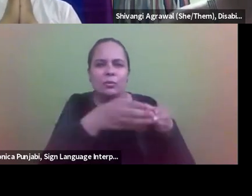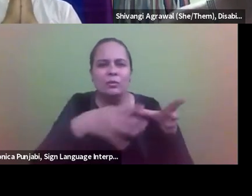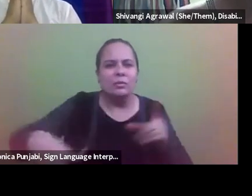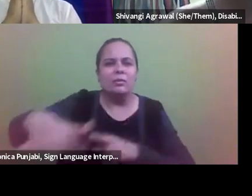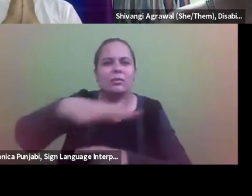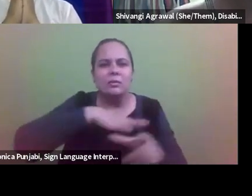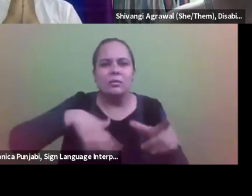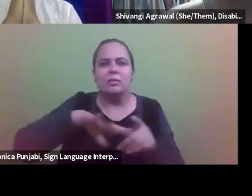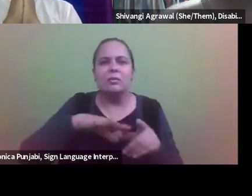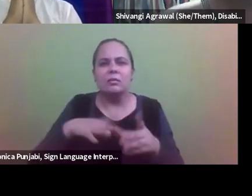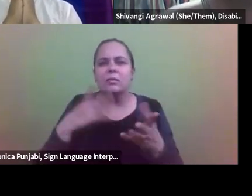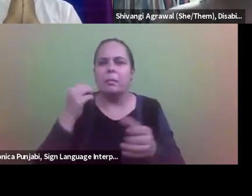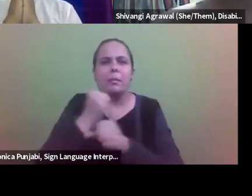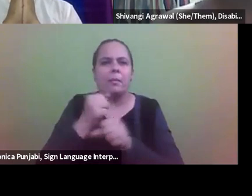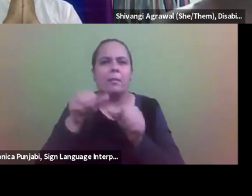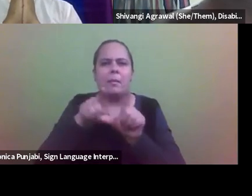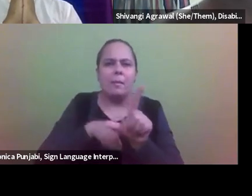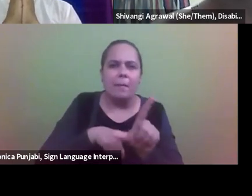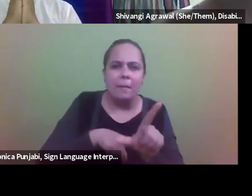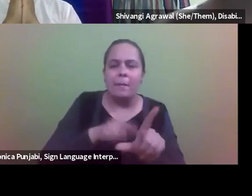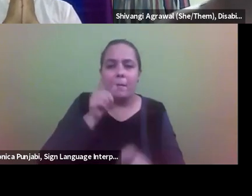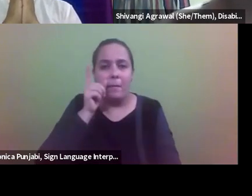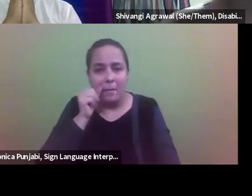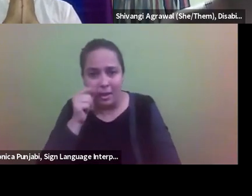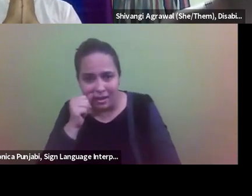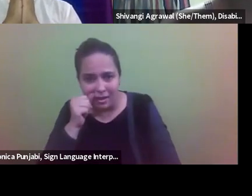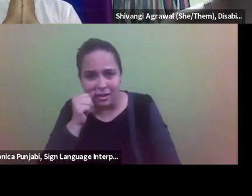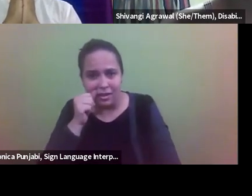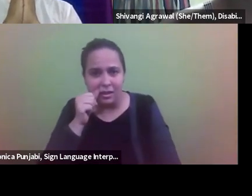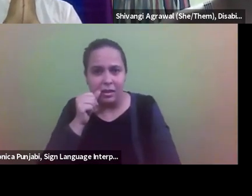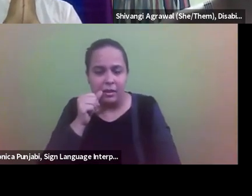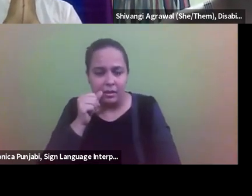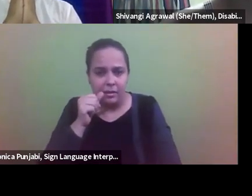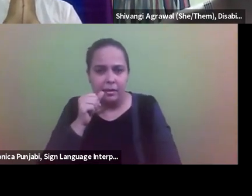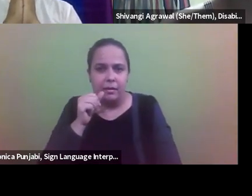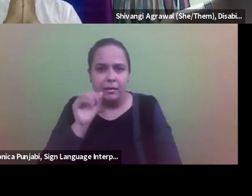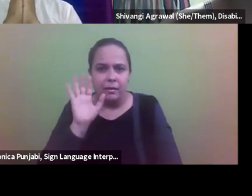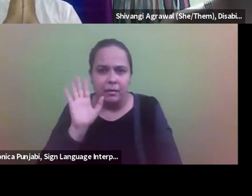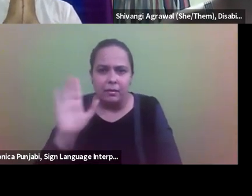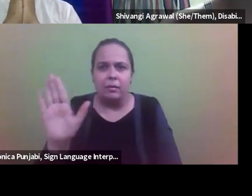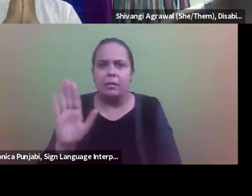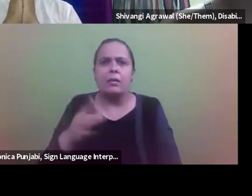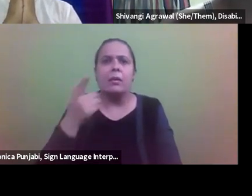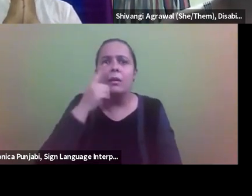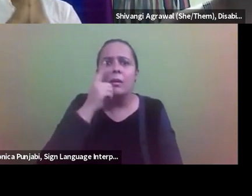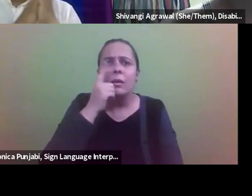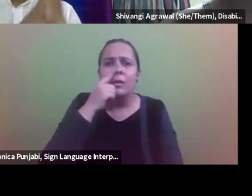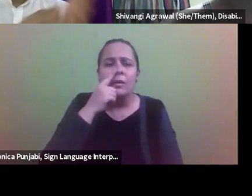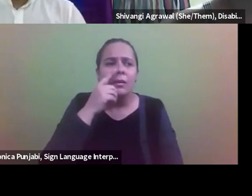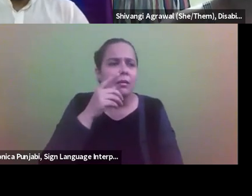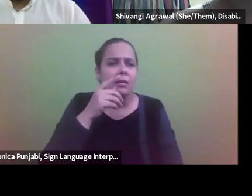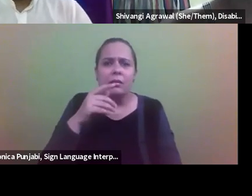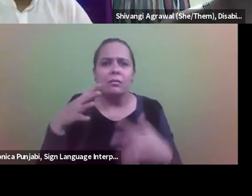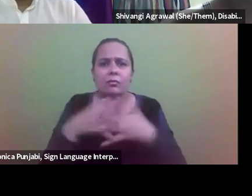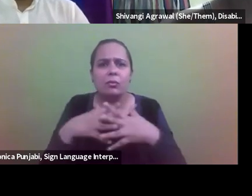gay men in the LGBTQIA spectrum. Where are the queer women? Where are the non-binary folks? Where are the